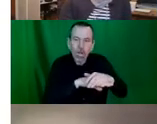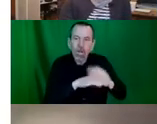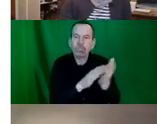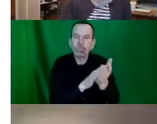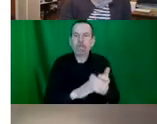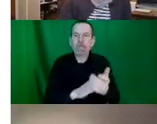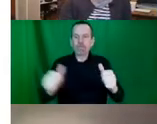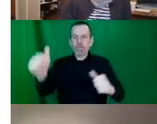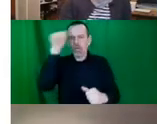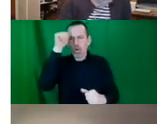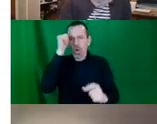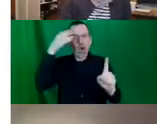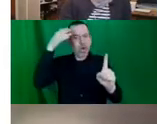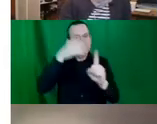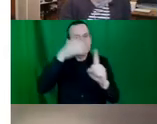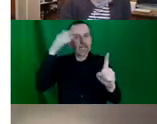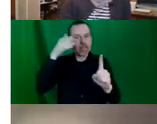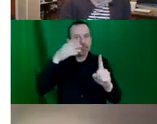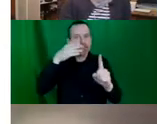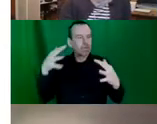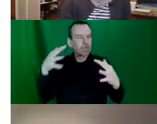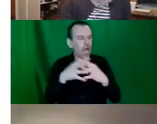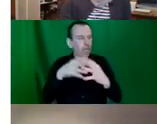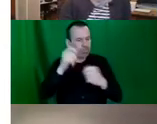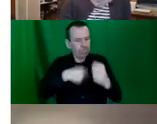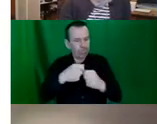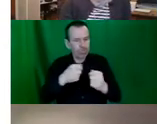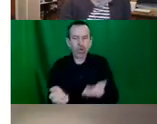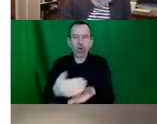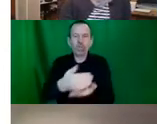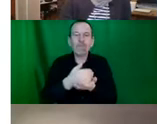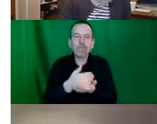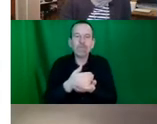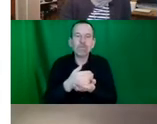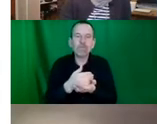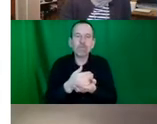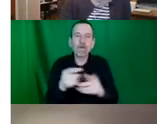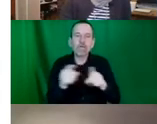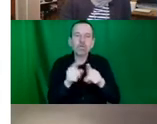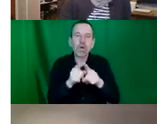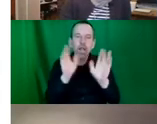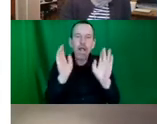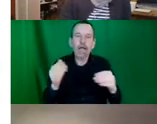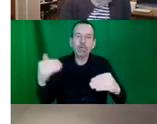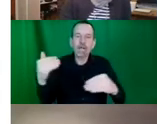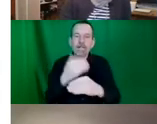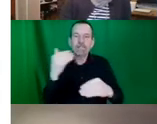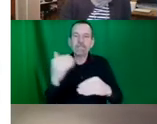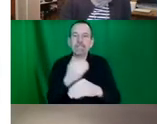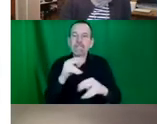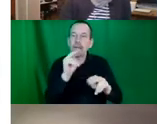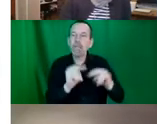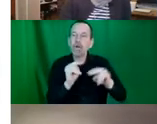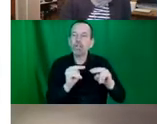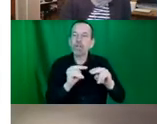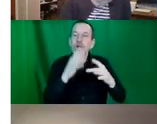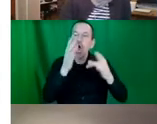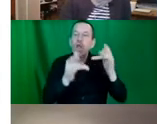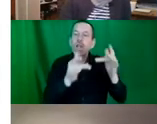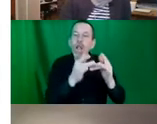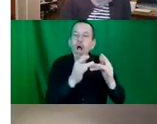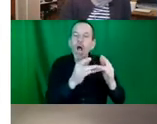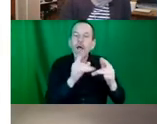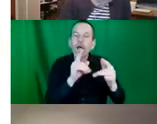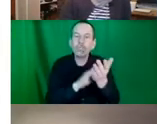a multifaceted conservator. I also reformatted the activity monitor online so it could be a shared document between myself, my